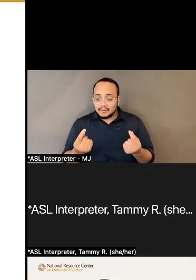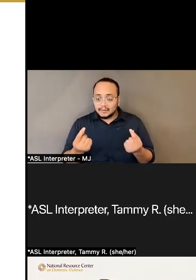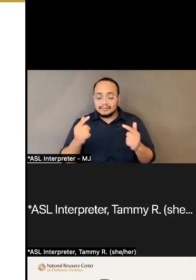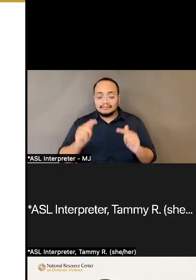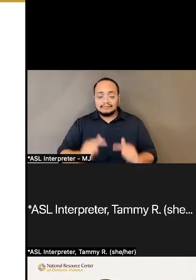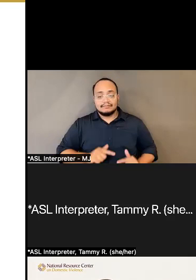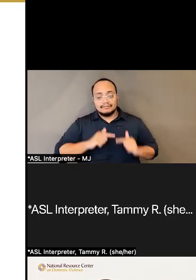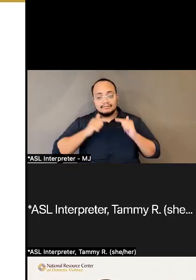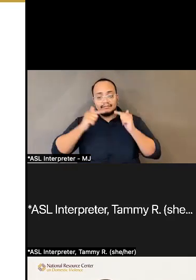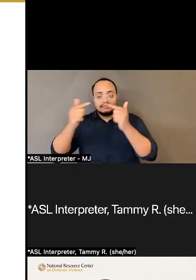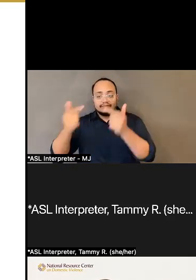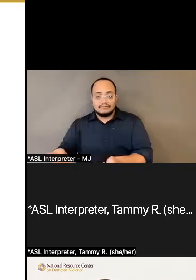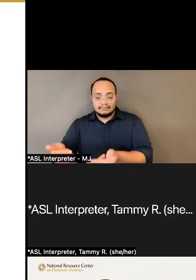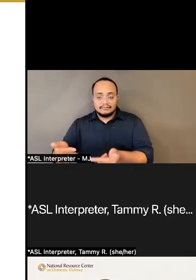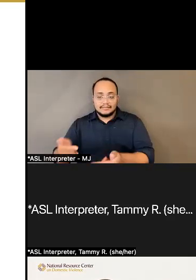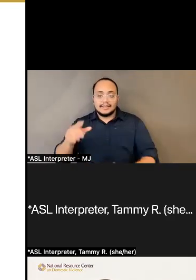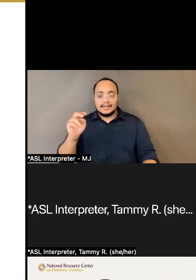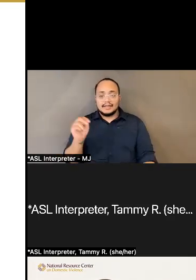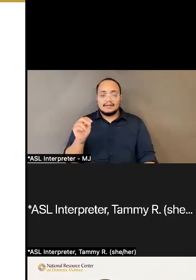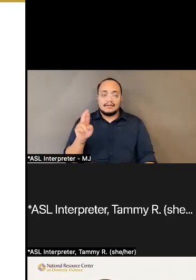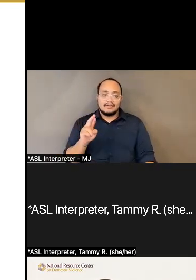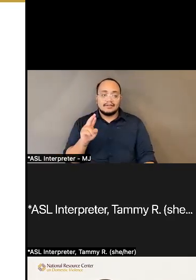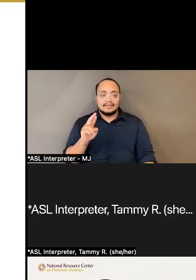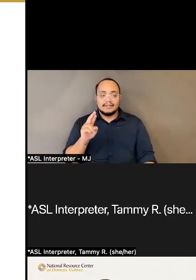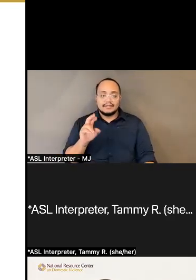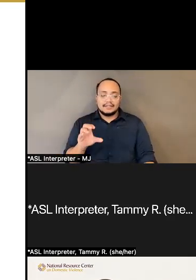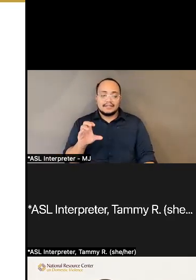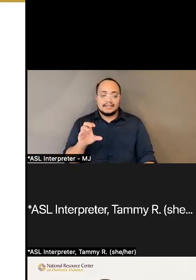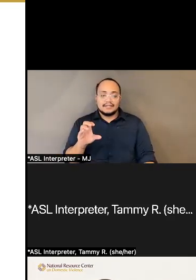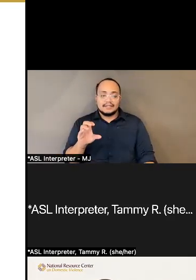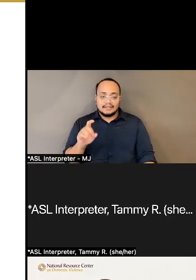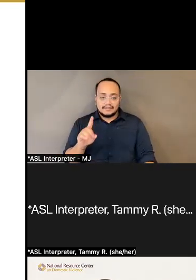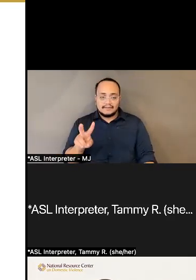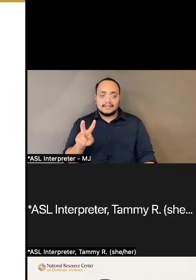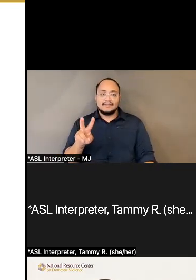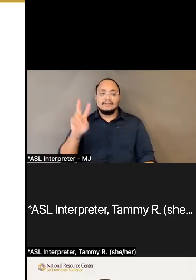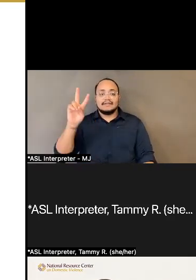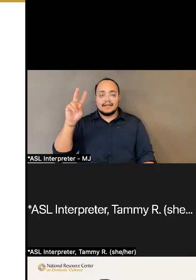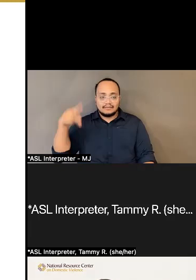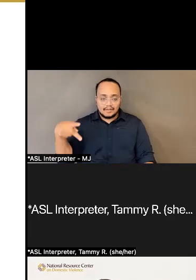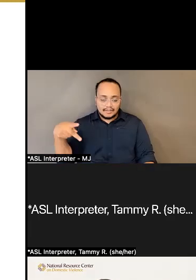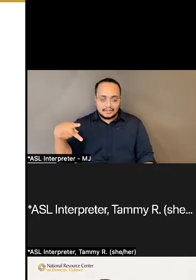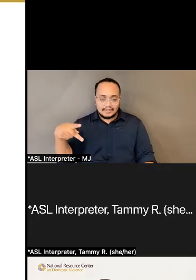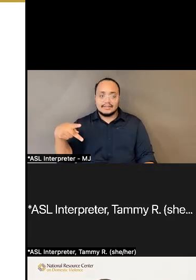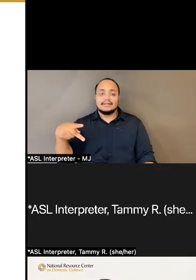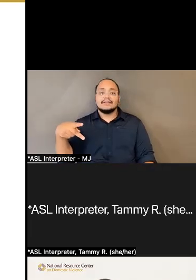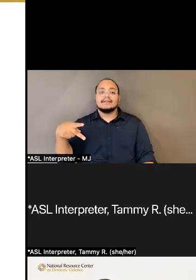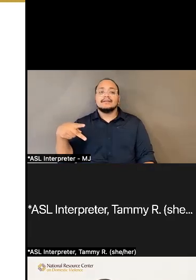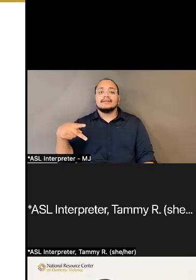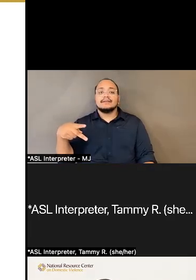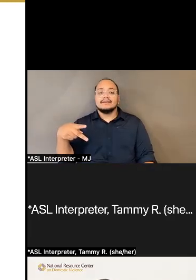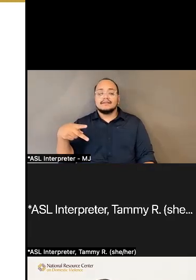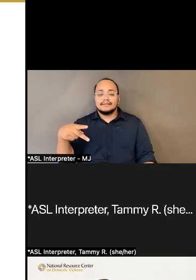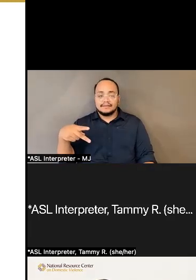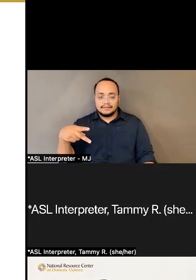turn the floor back over to NRCDV's Vice President of Strategic Partnerships and Systems Change for our